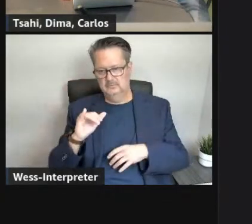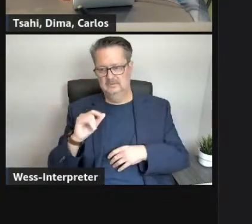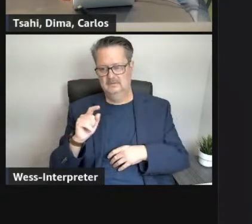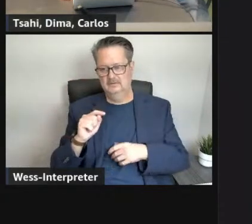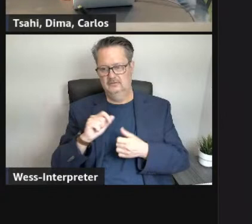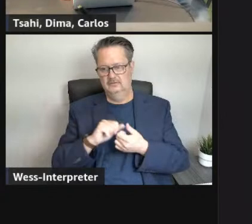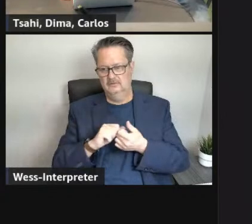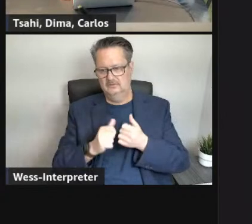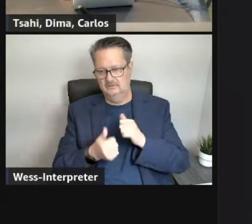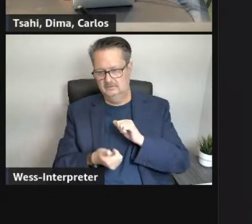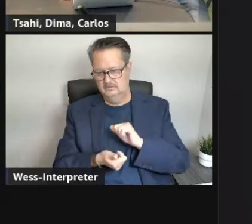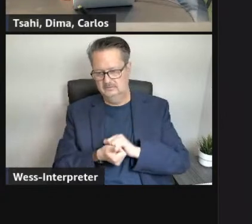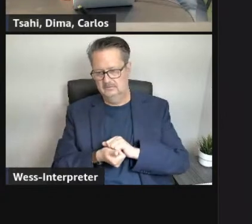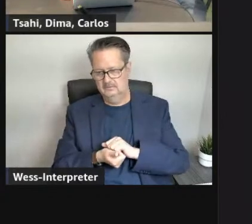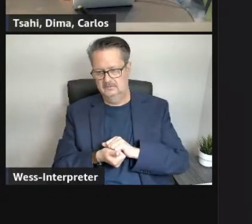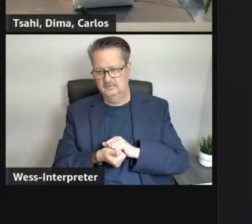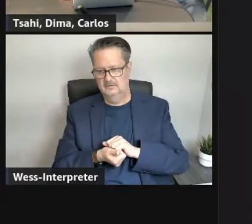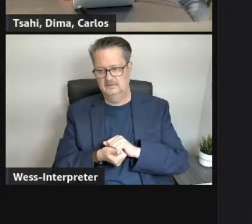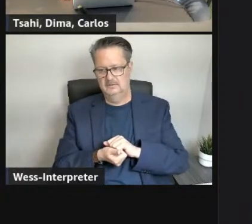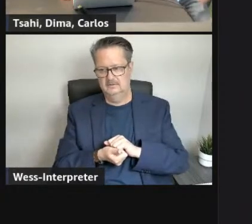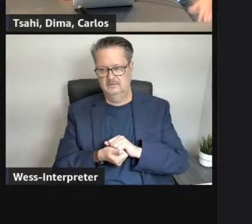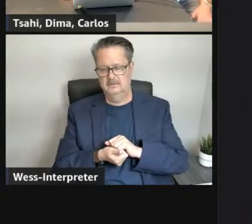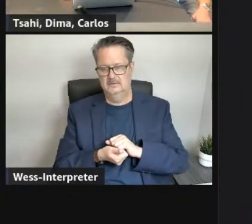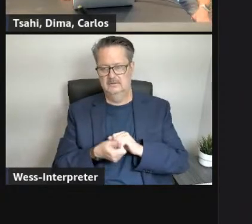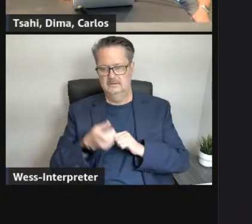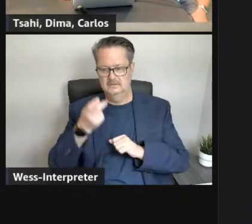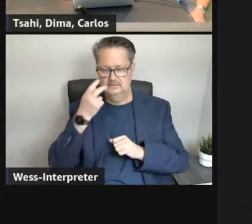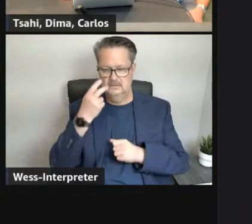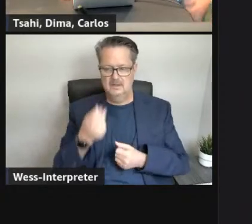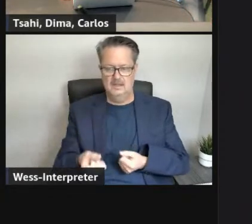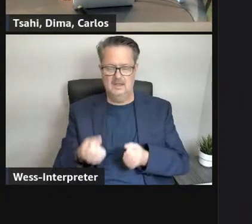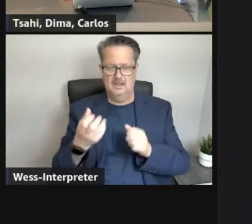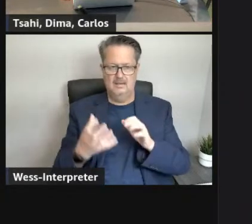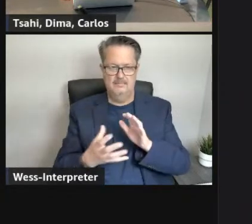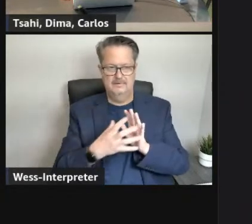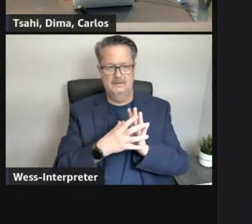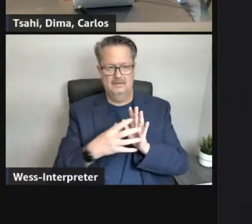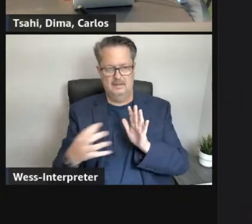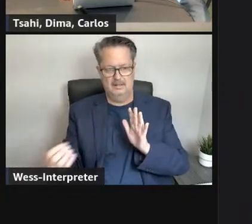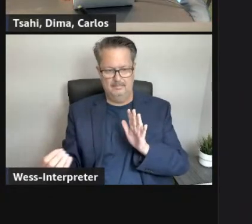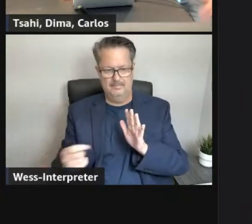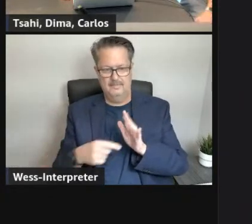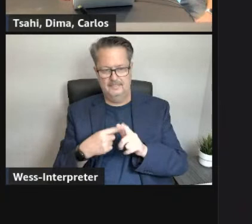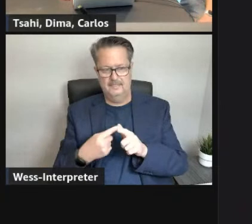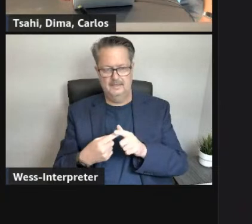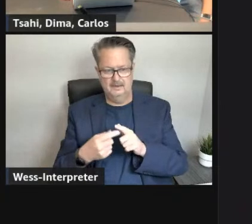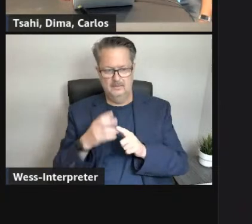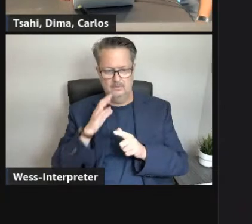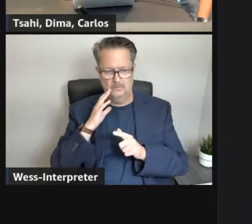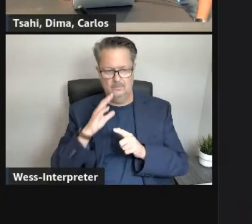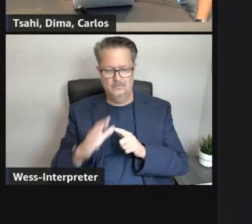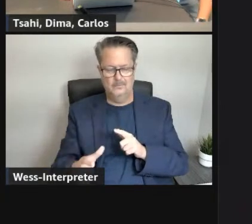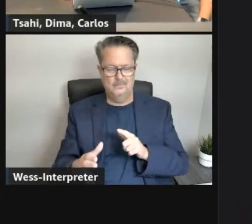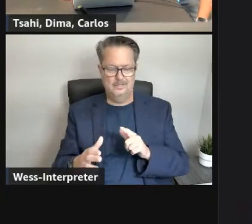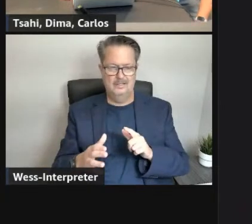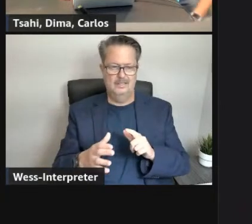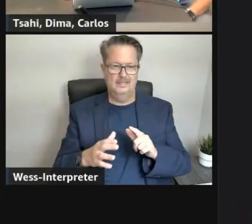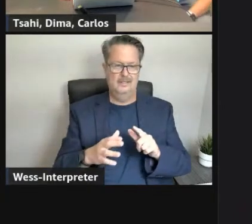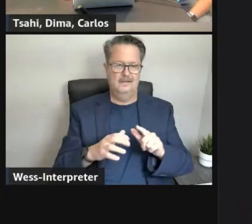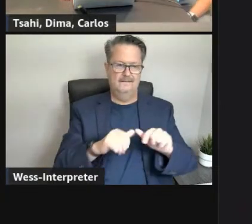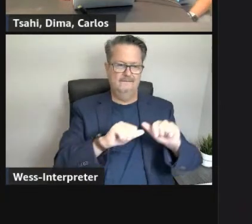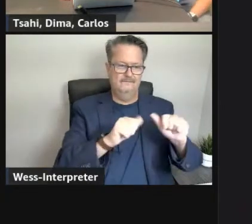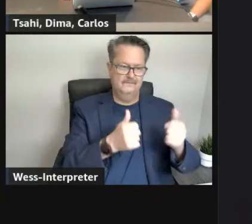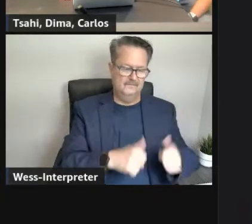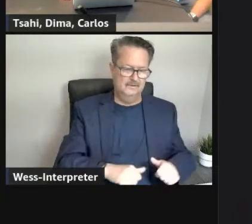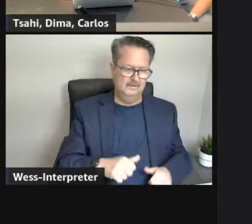the manifest file to say how many replicas you have, and then configure it like that. And then if you want to do more advanced things, you can do it with